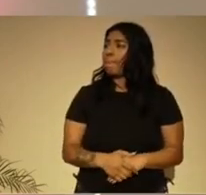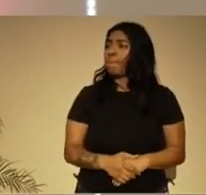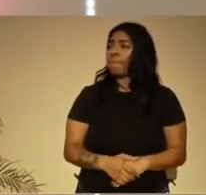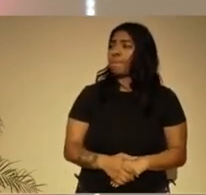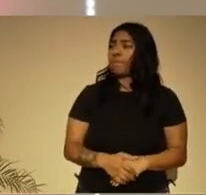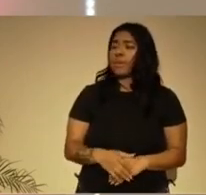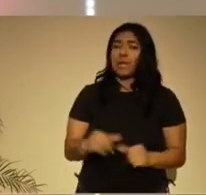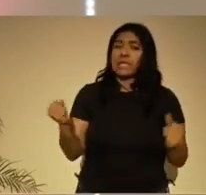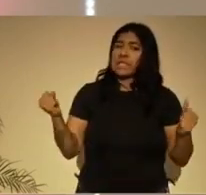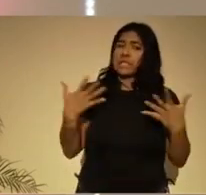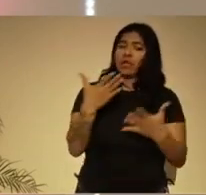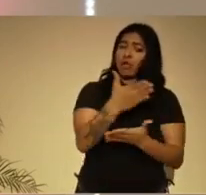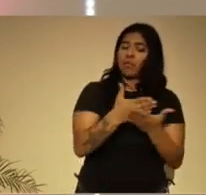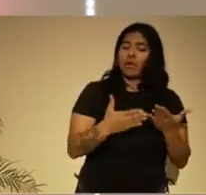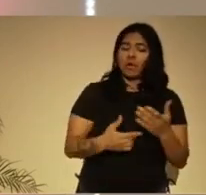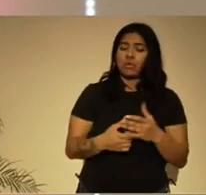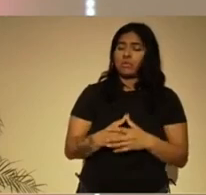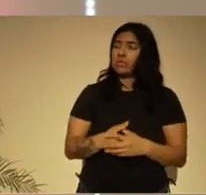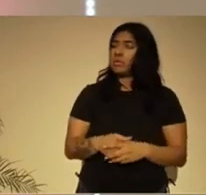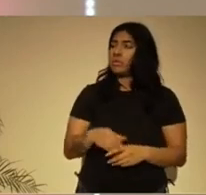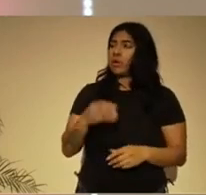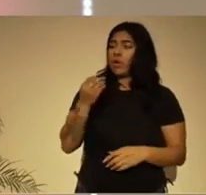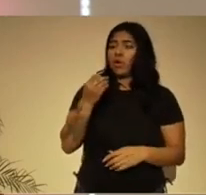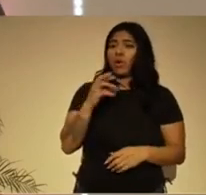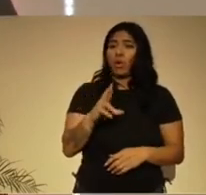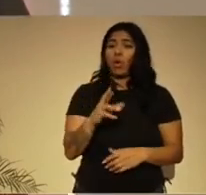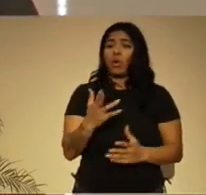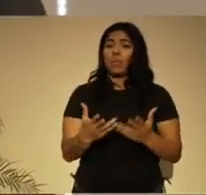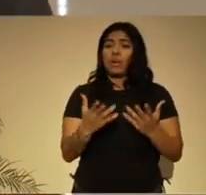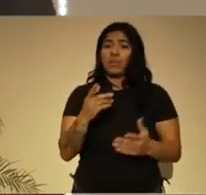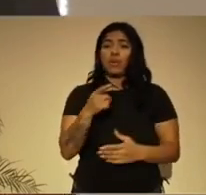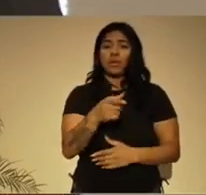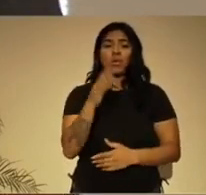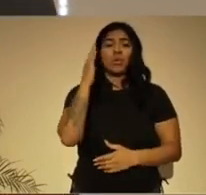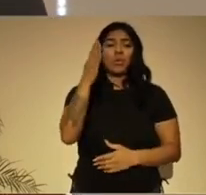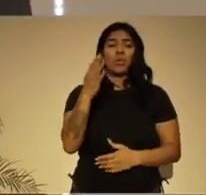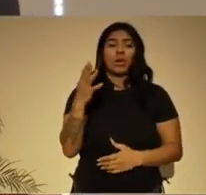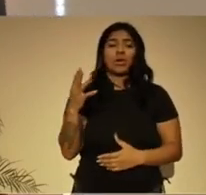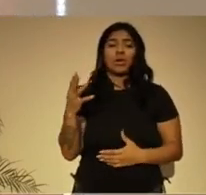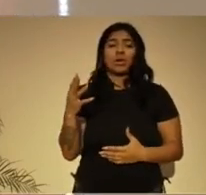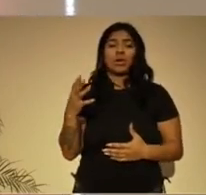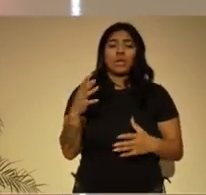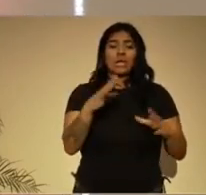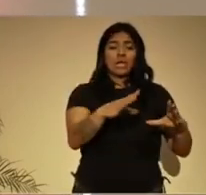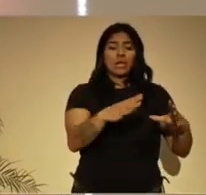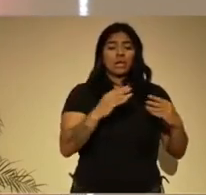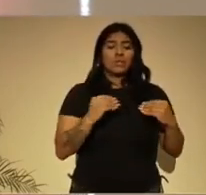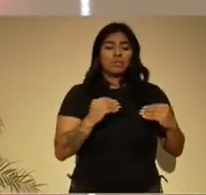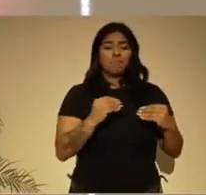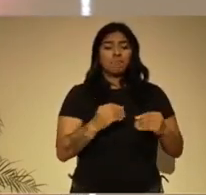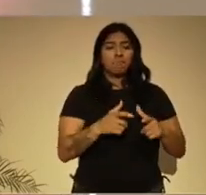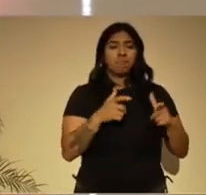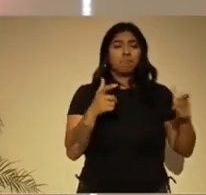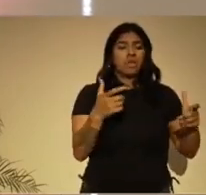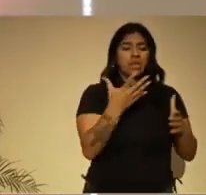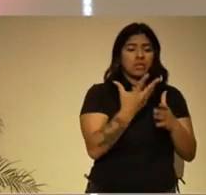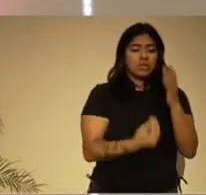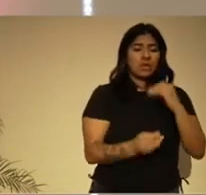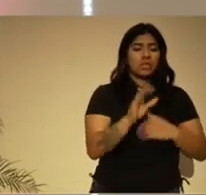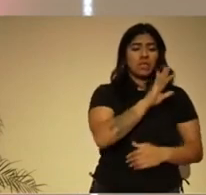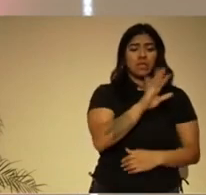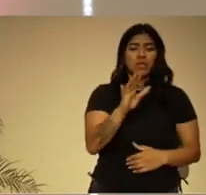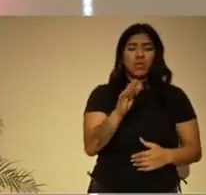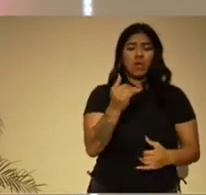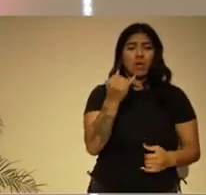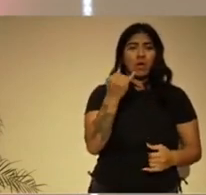or this is the scary part, you will quite possibly take the biggest loss in your life, the